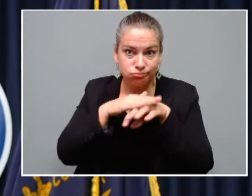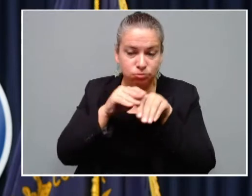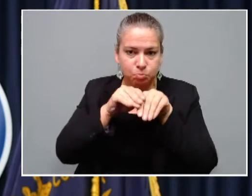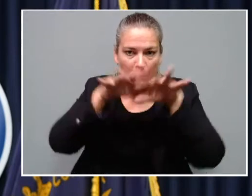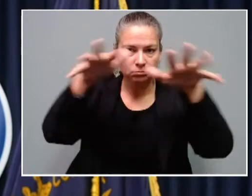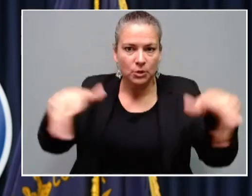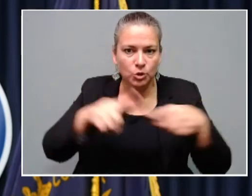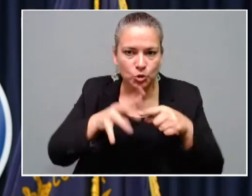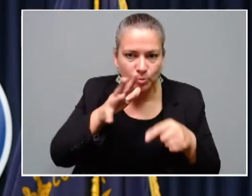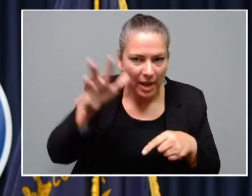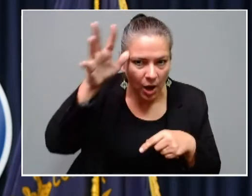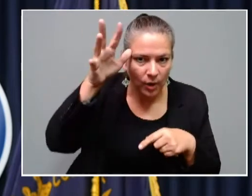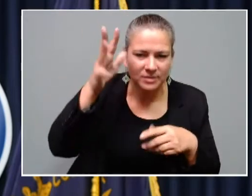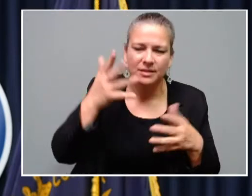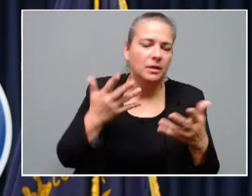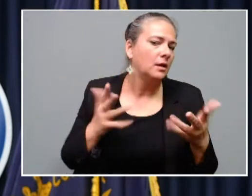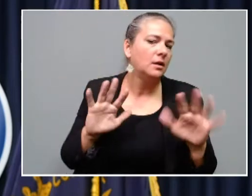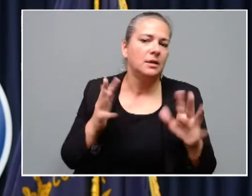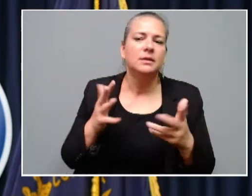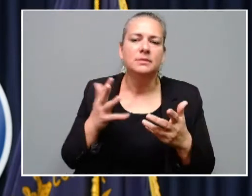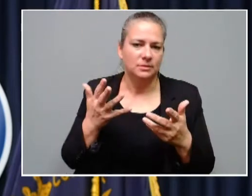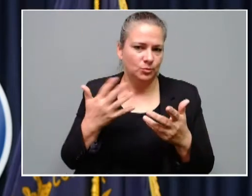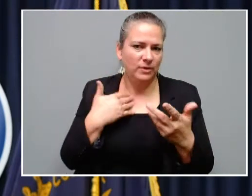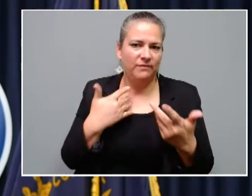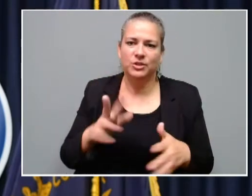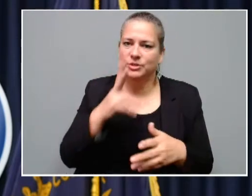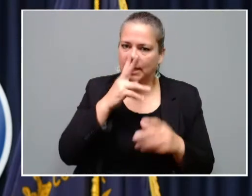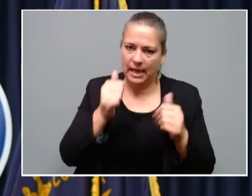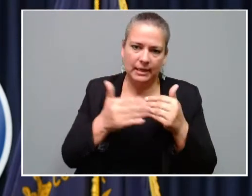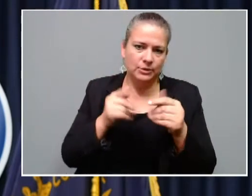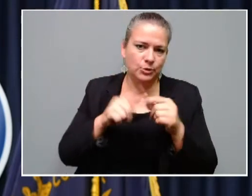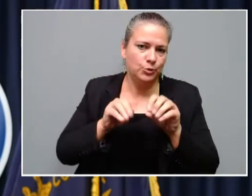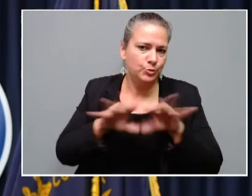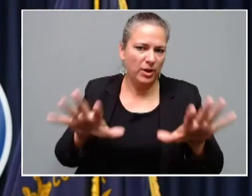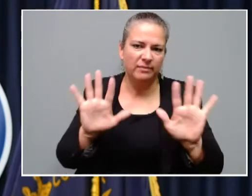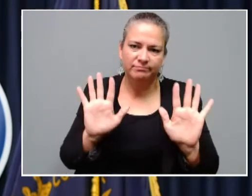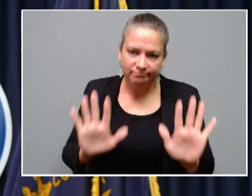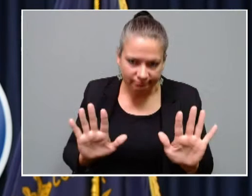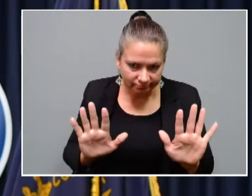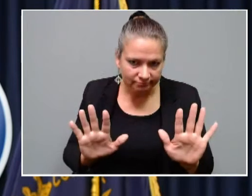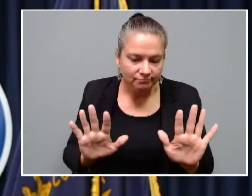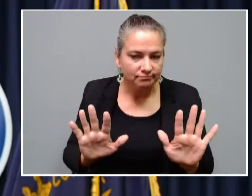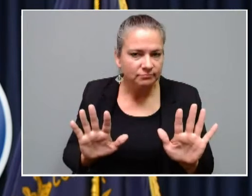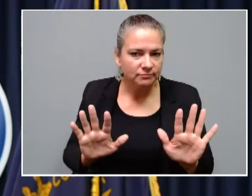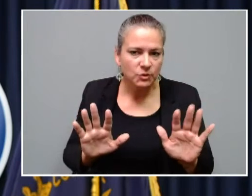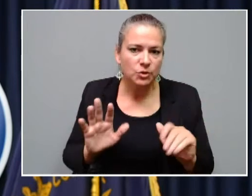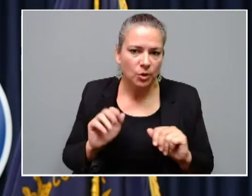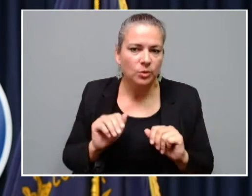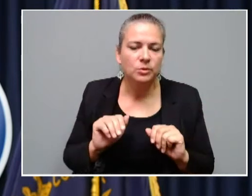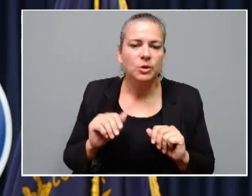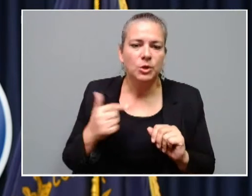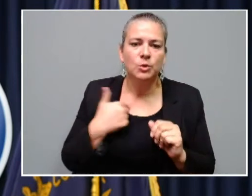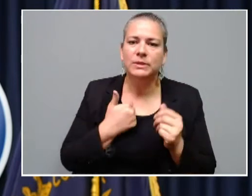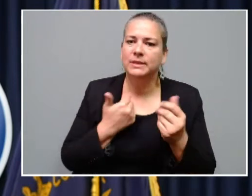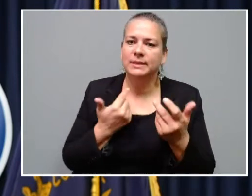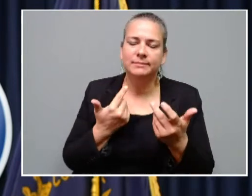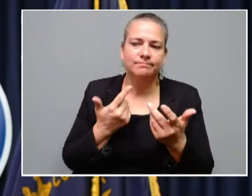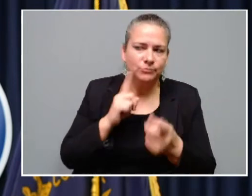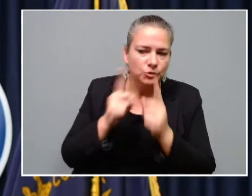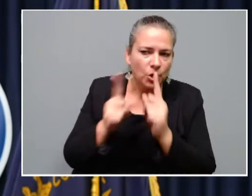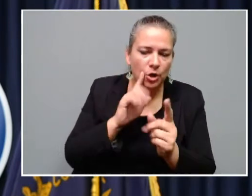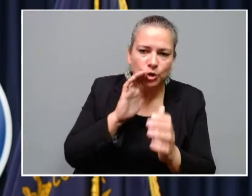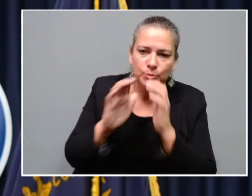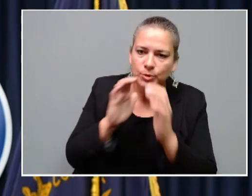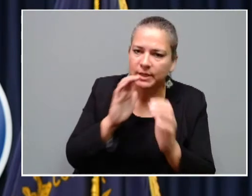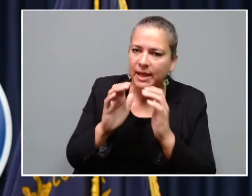see how that spread can work. So we continue to have any and all communications that we can. I